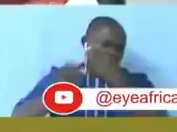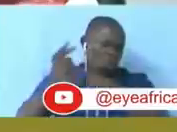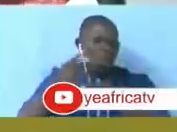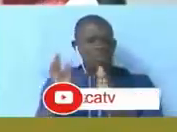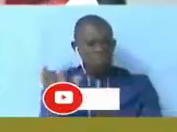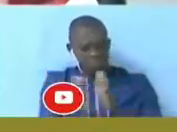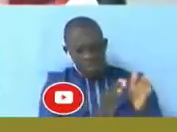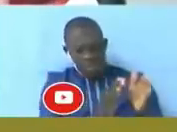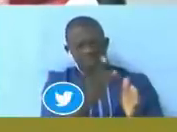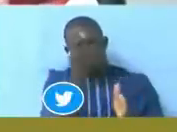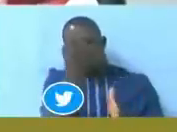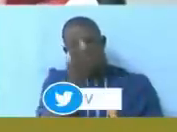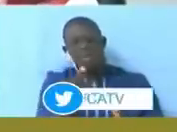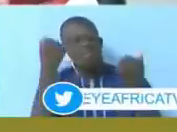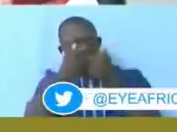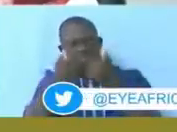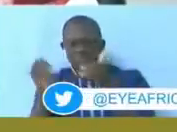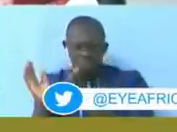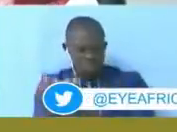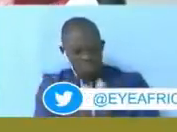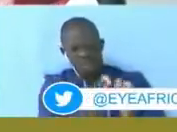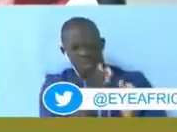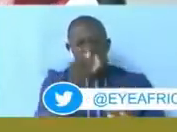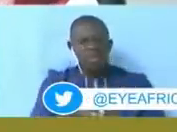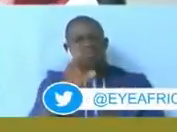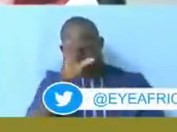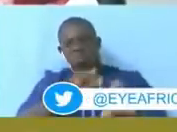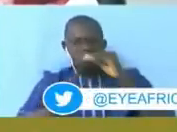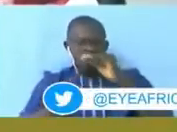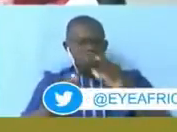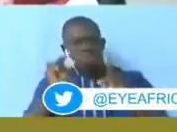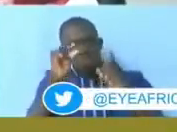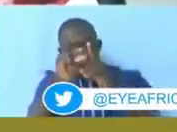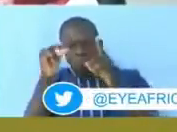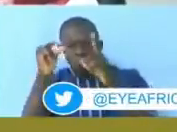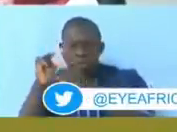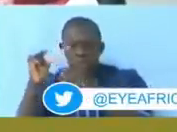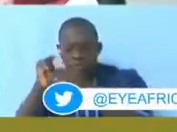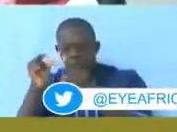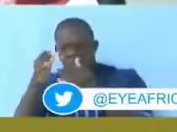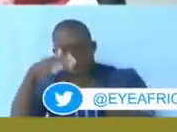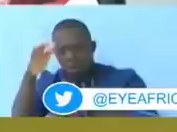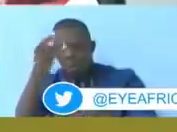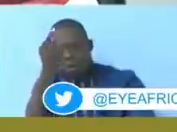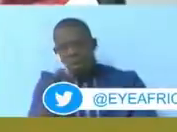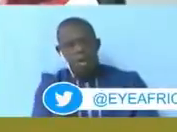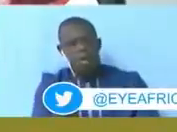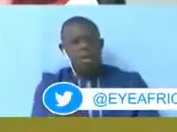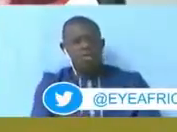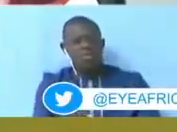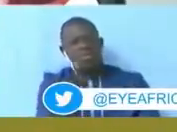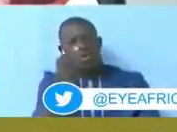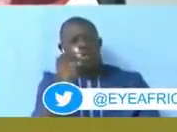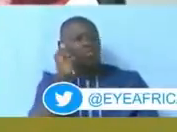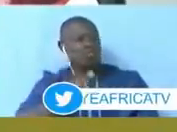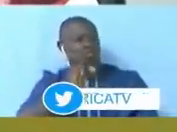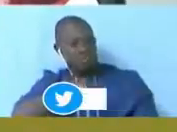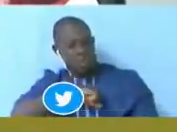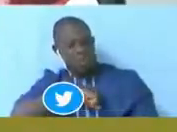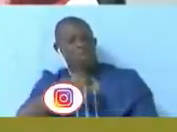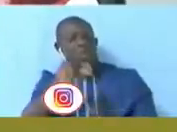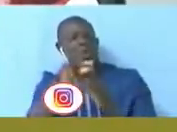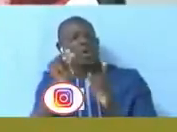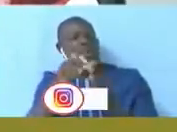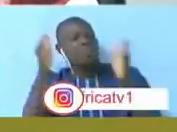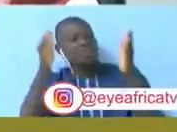jube. Kelolu be propaganda wale mkumaba fo ka ferolu fo menu ya lon ko itesi tukuno menu la isi sijuno